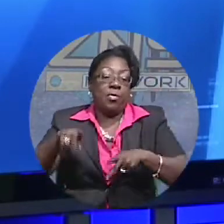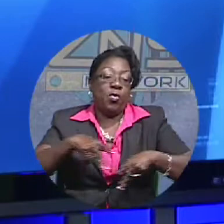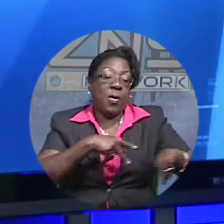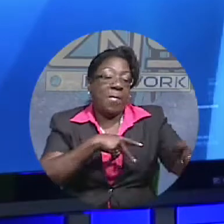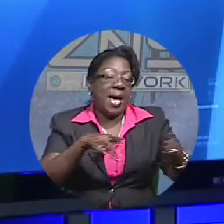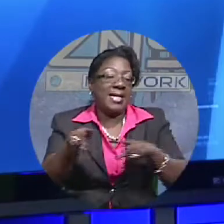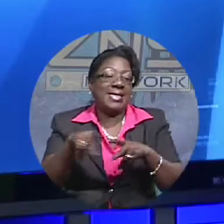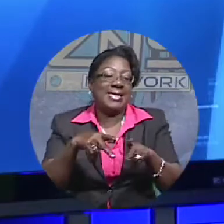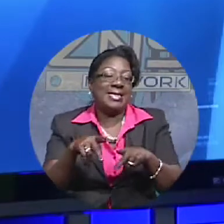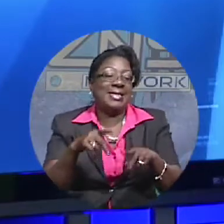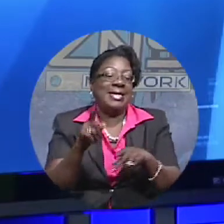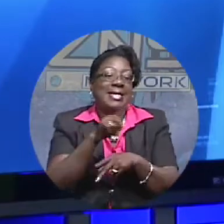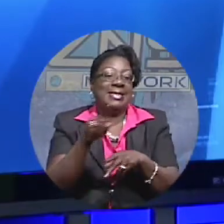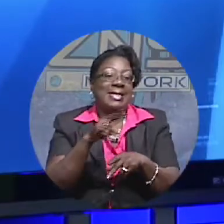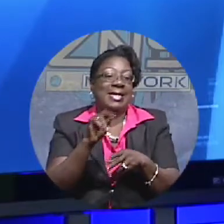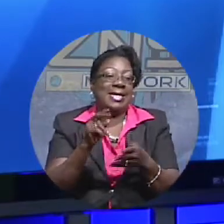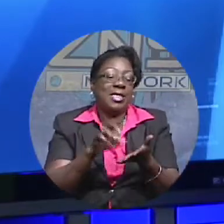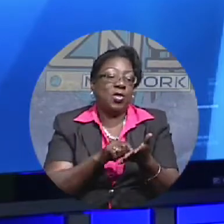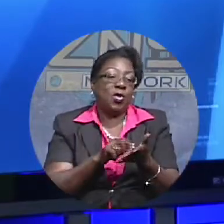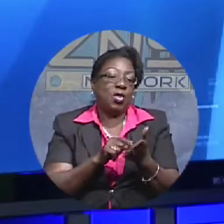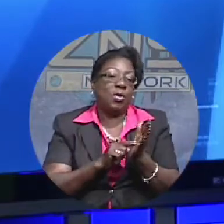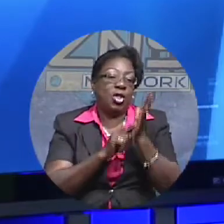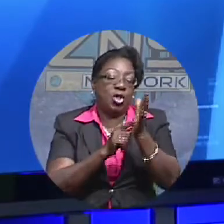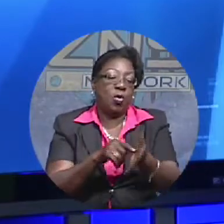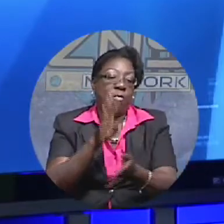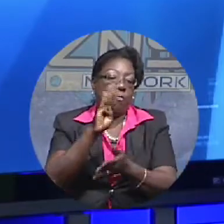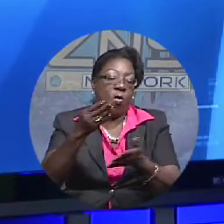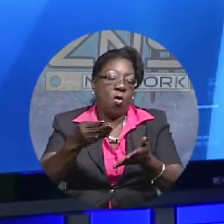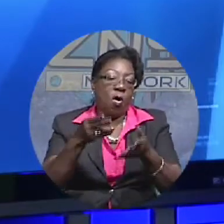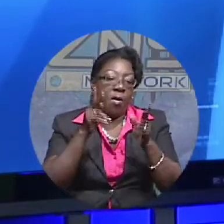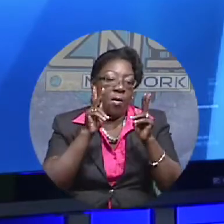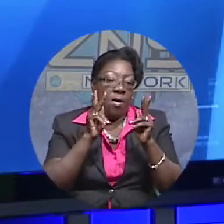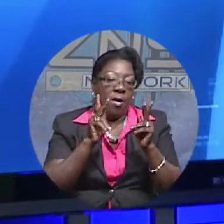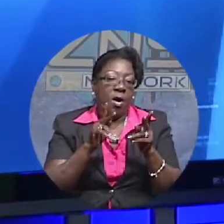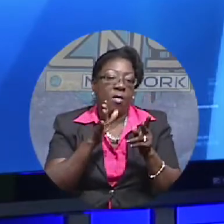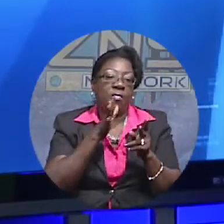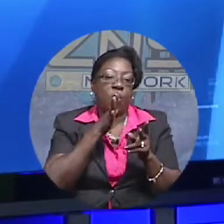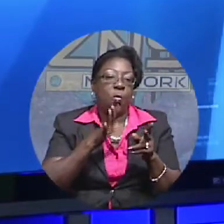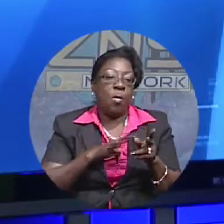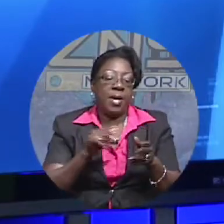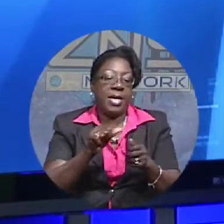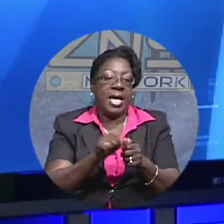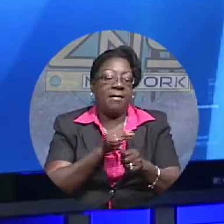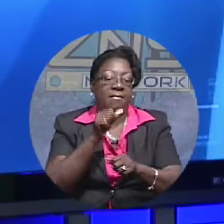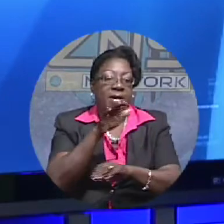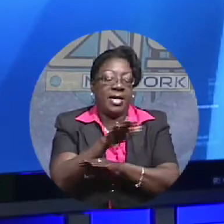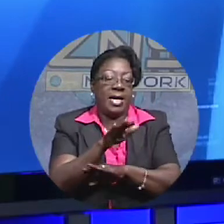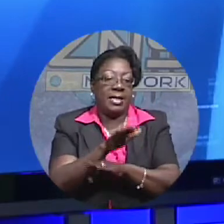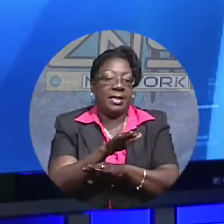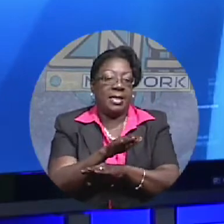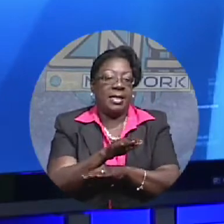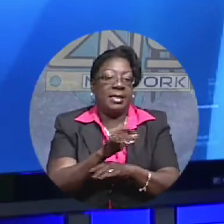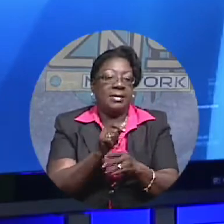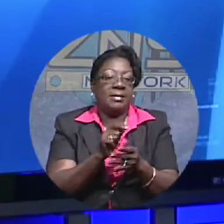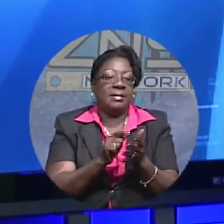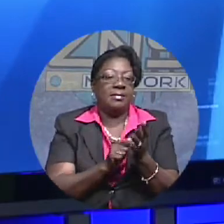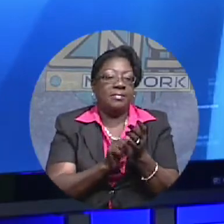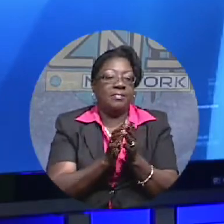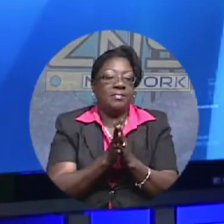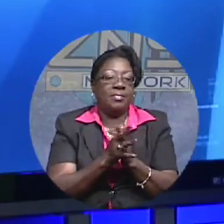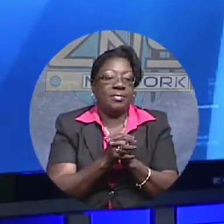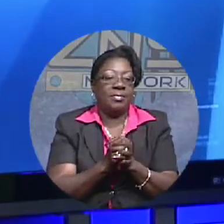contestants each night. Tonight, we get to know Crystal Glinton, Rochelle Alexandra, Vandia Sands, and Tayshay Monet